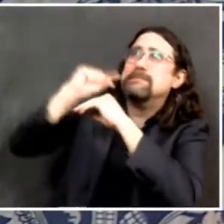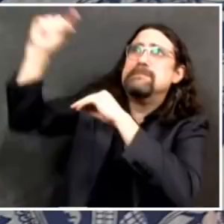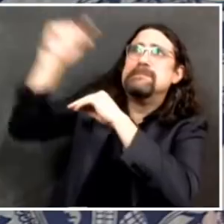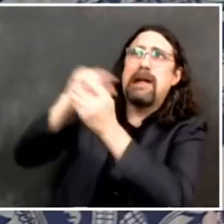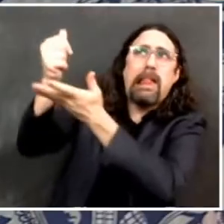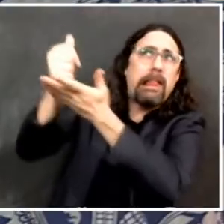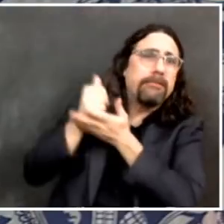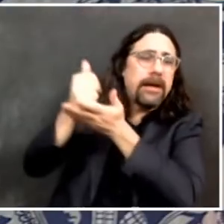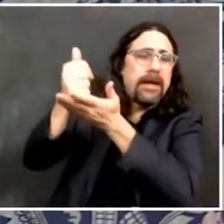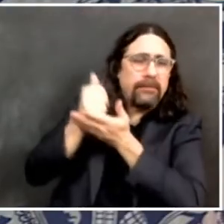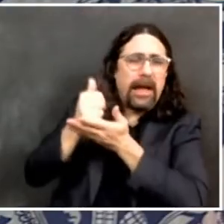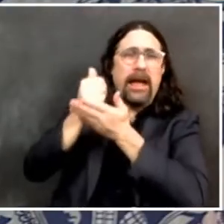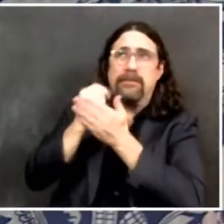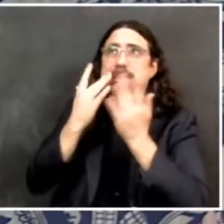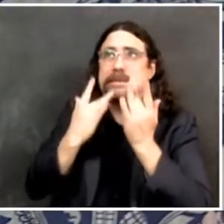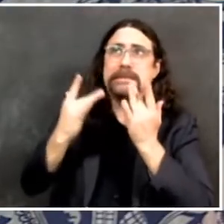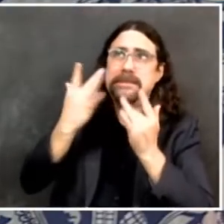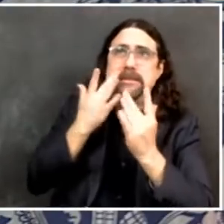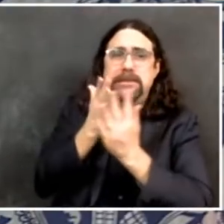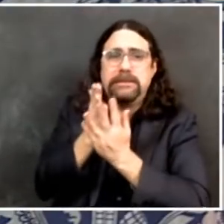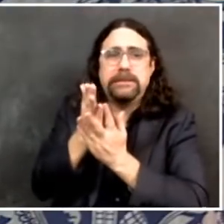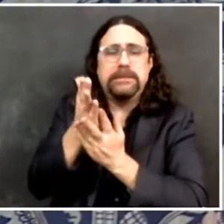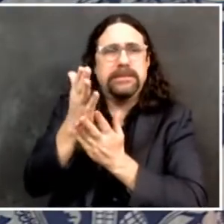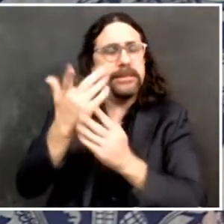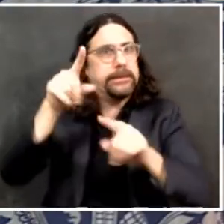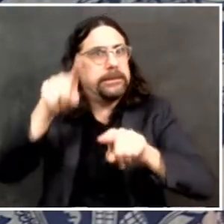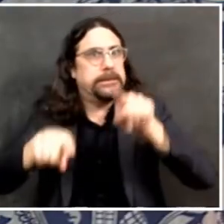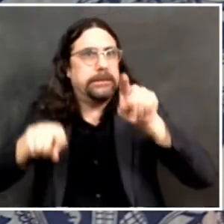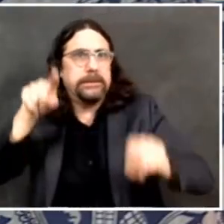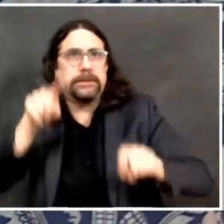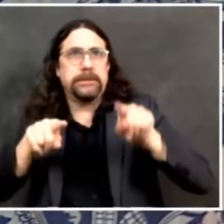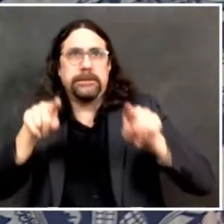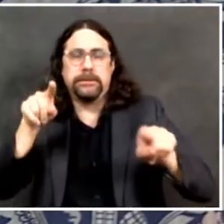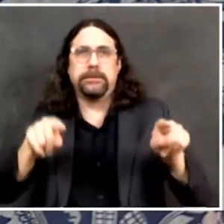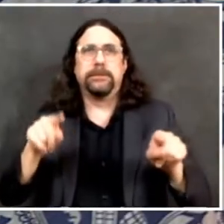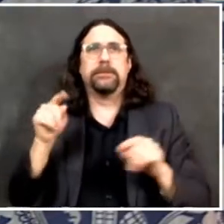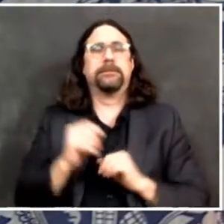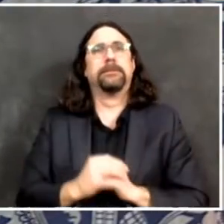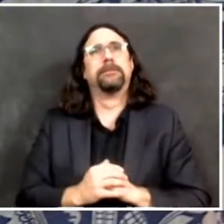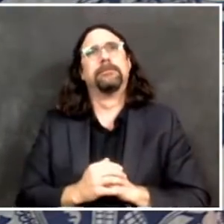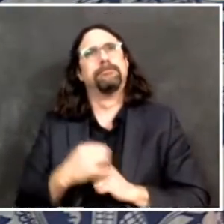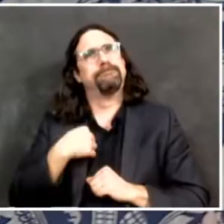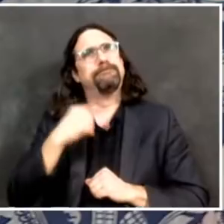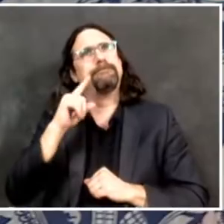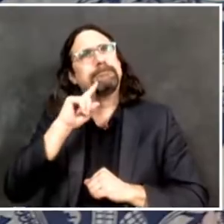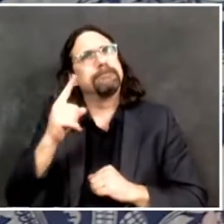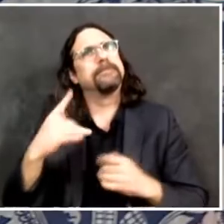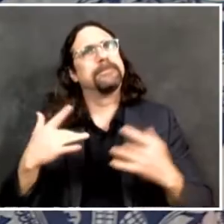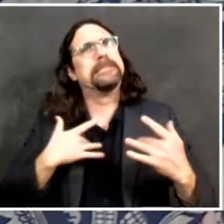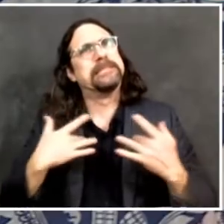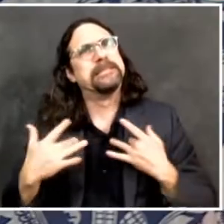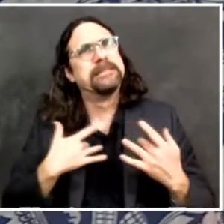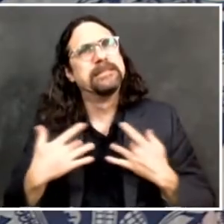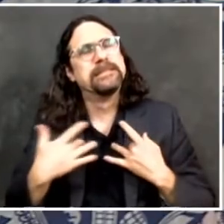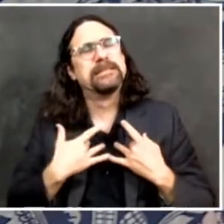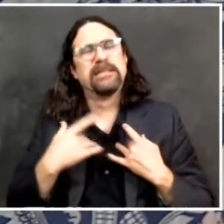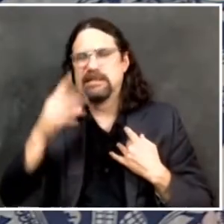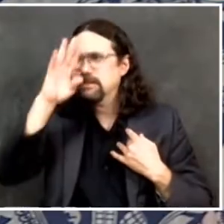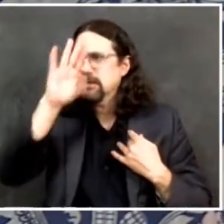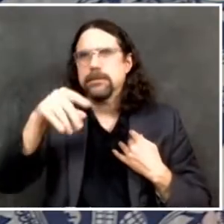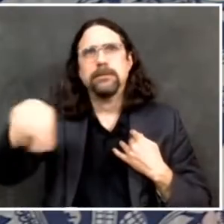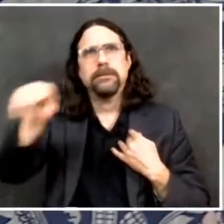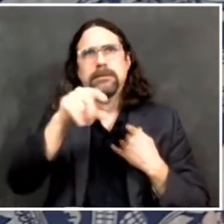time, people are literally asking, where's my next meal coming from? That's something painful to consider in the greatest